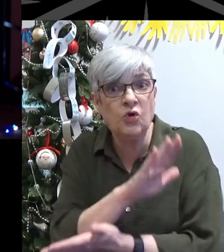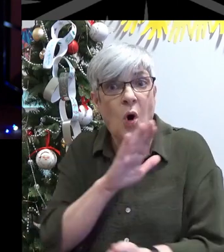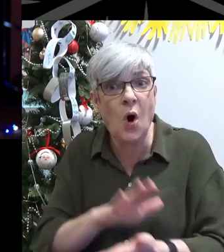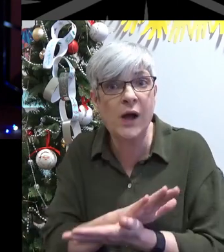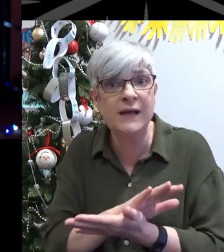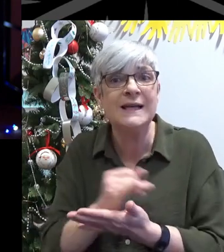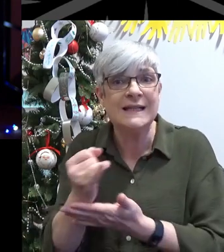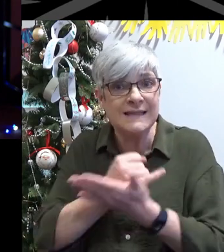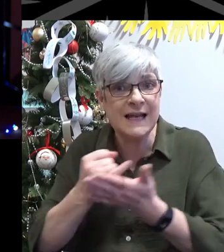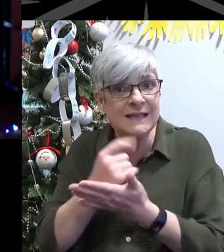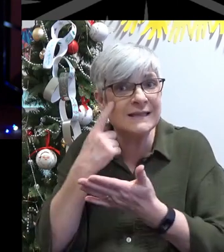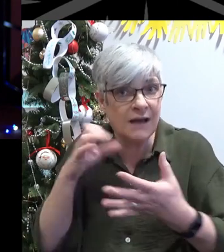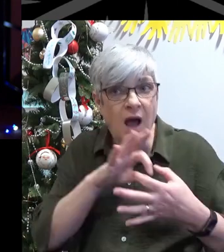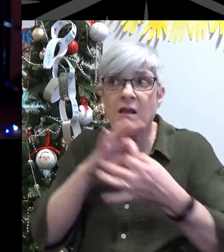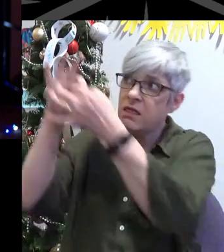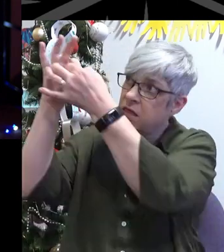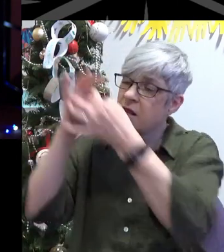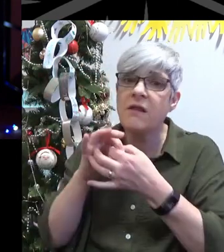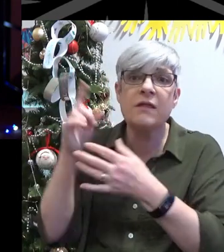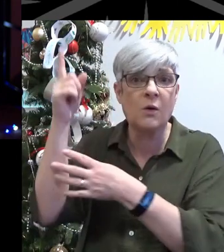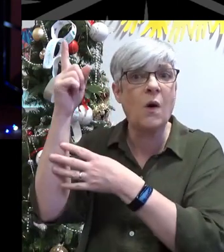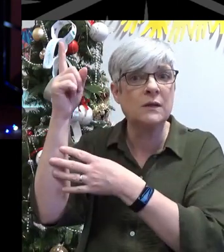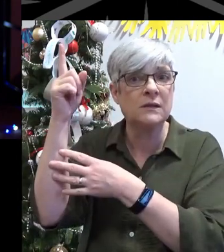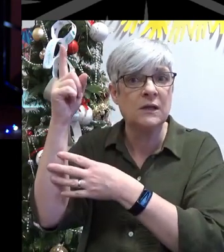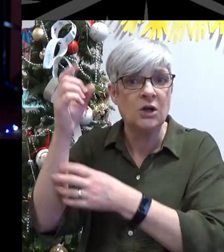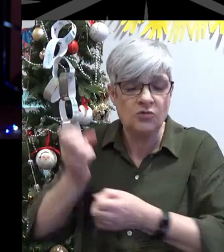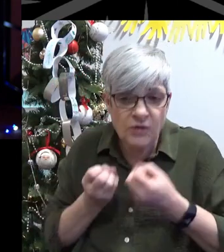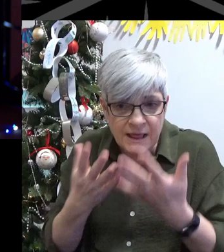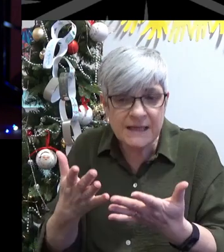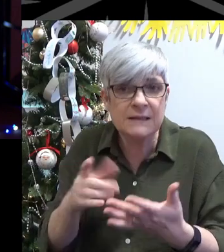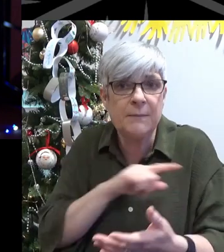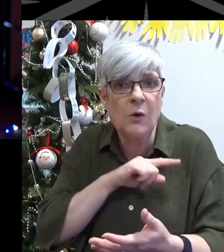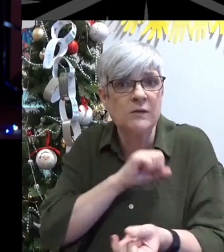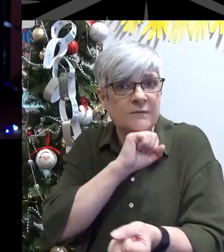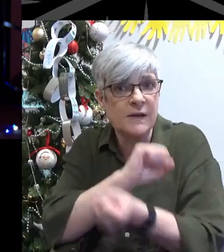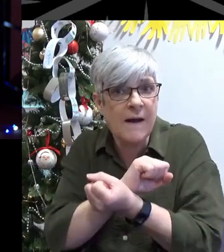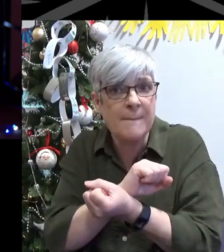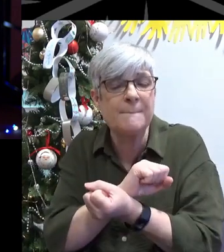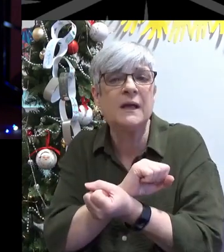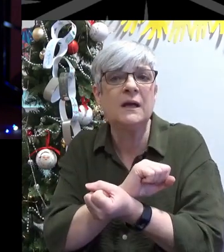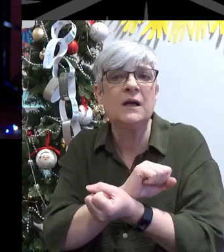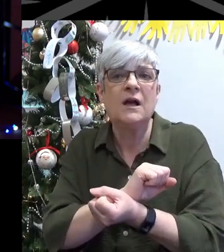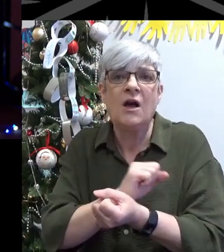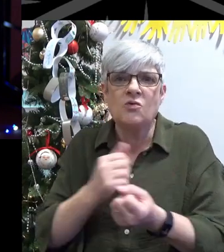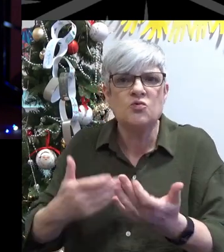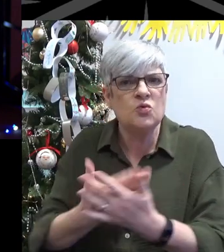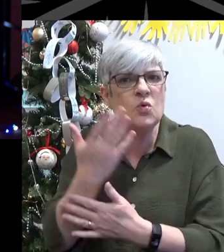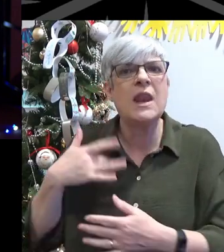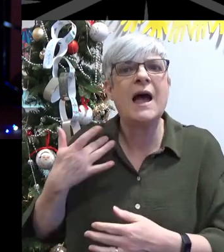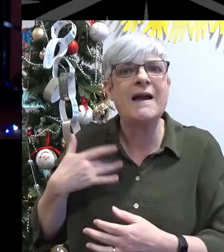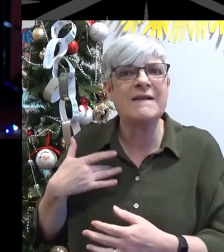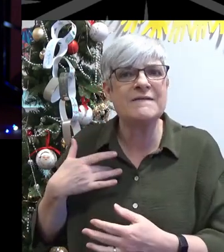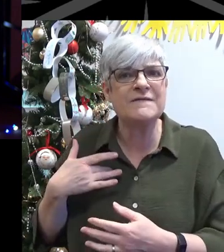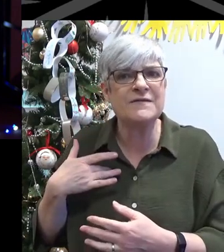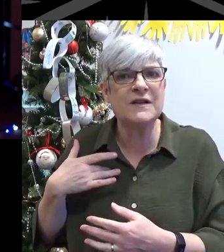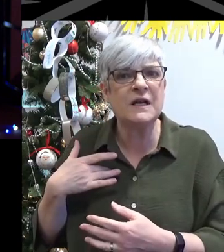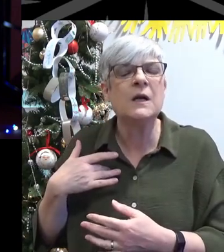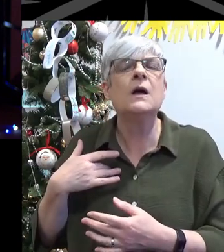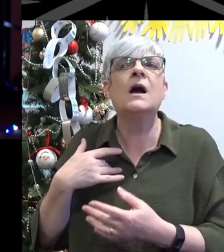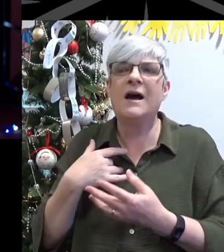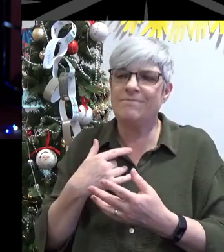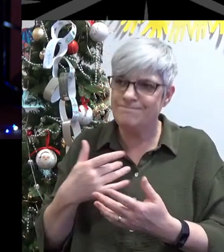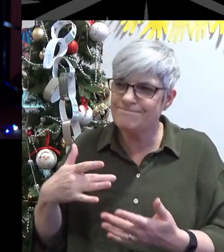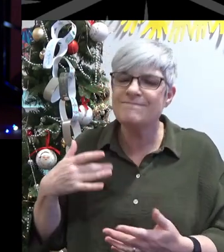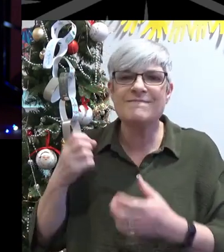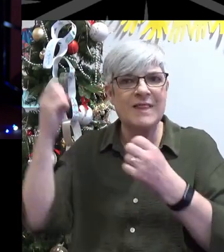with God, that there can be release for captives, new life for those dead in sin, light for those walking in darkness.